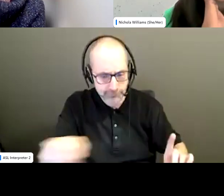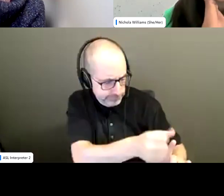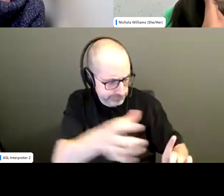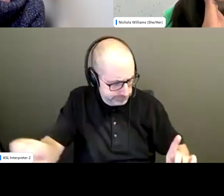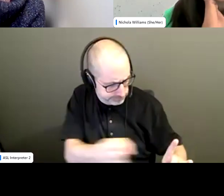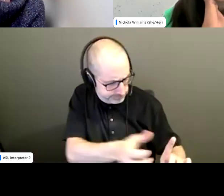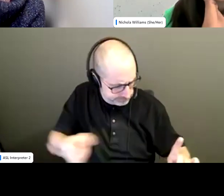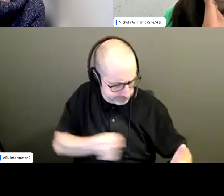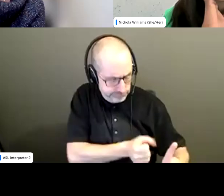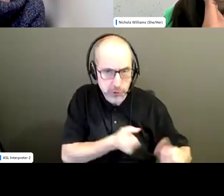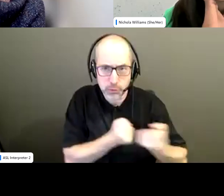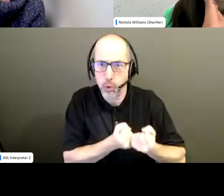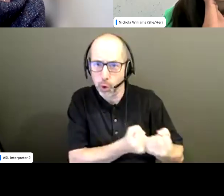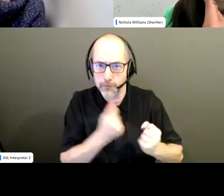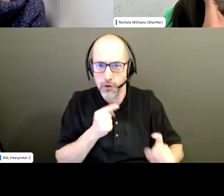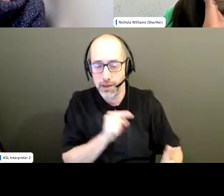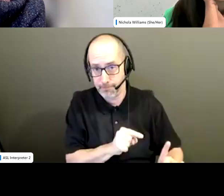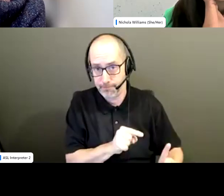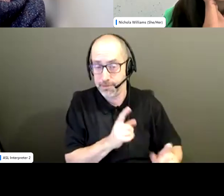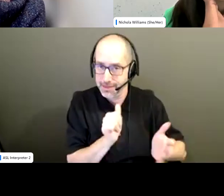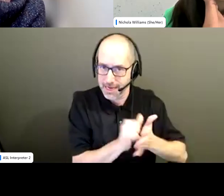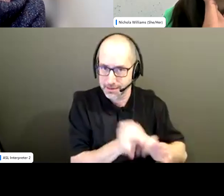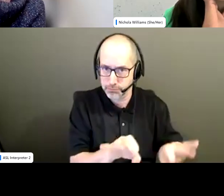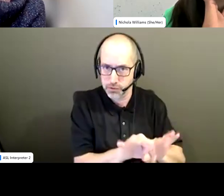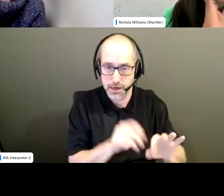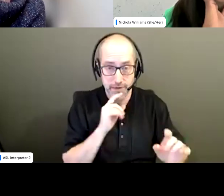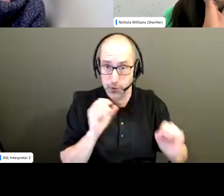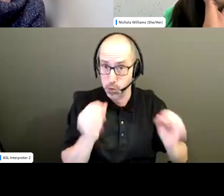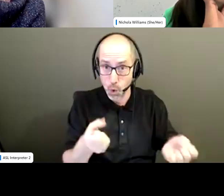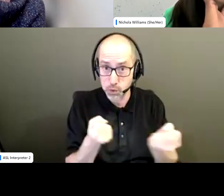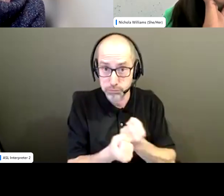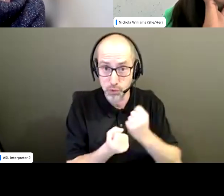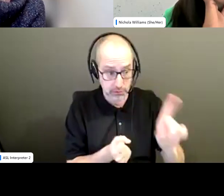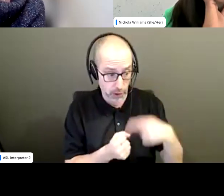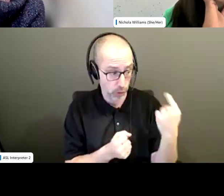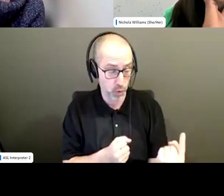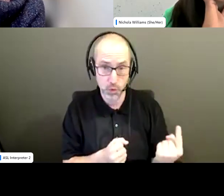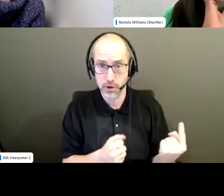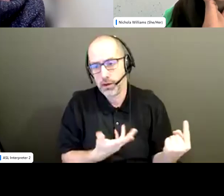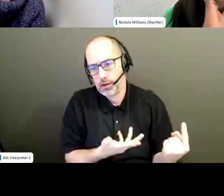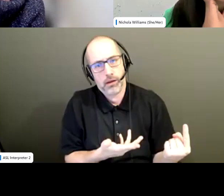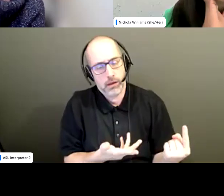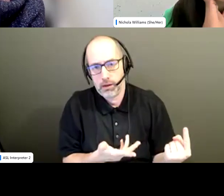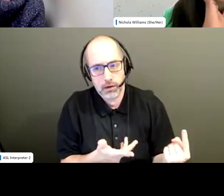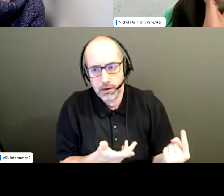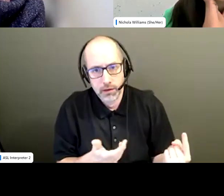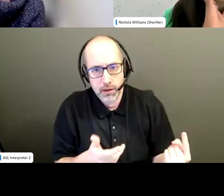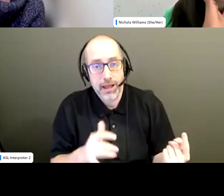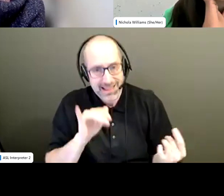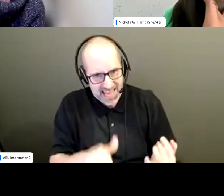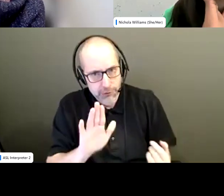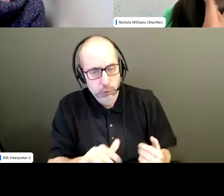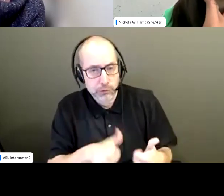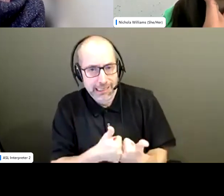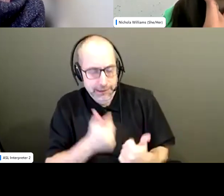Because if they're isolated from those supports, then that's going to be the difficulty of getting them supports for